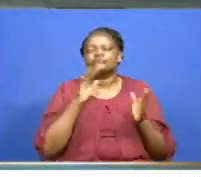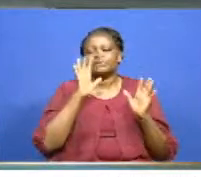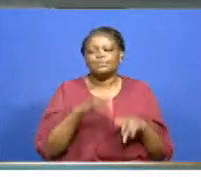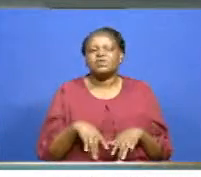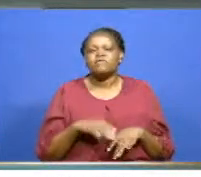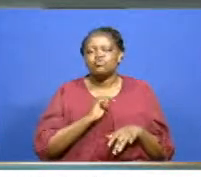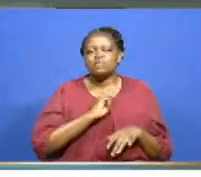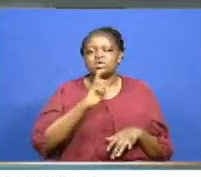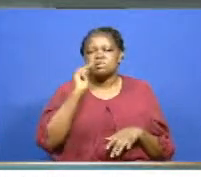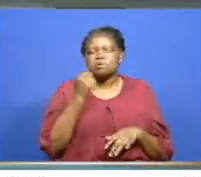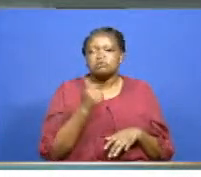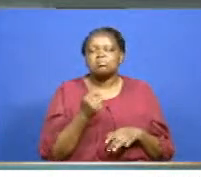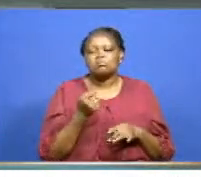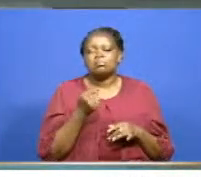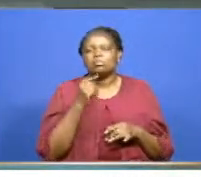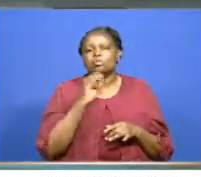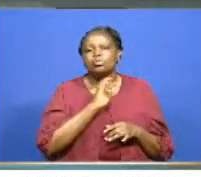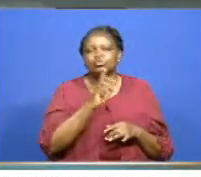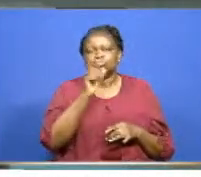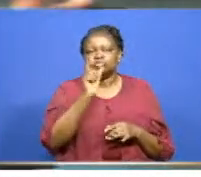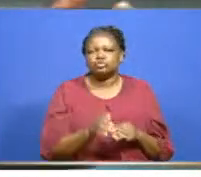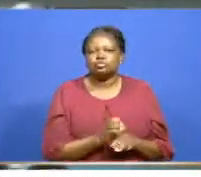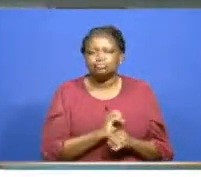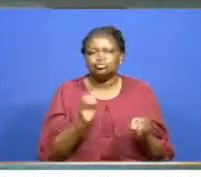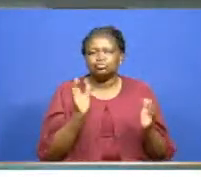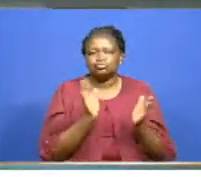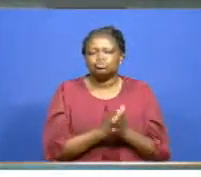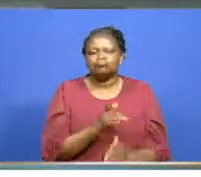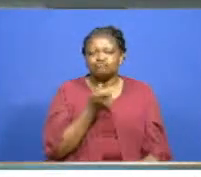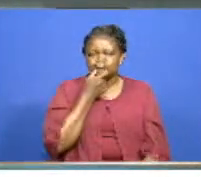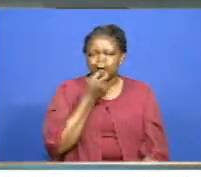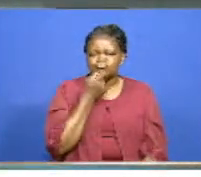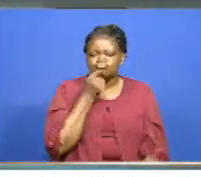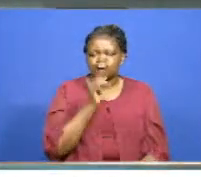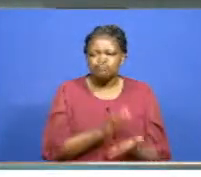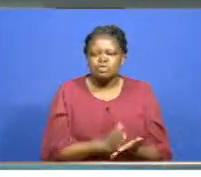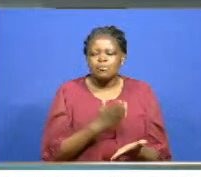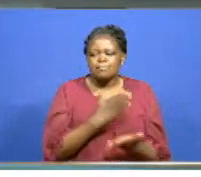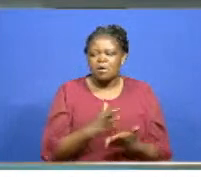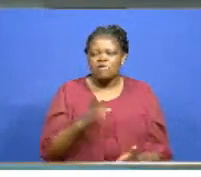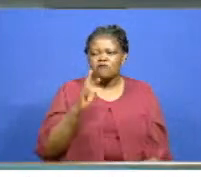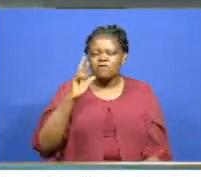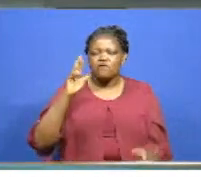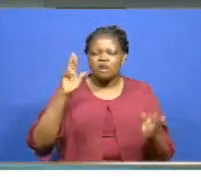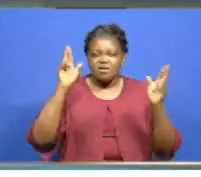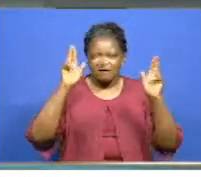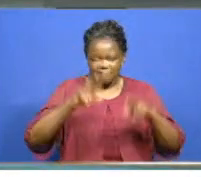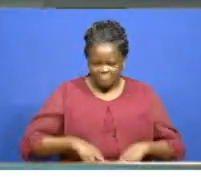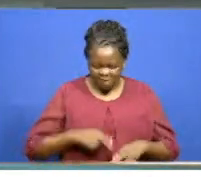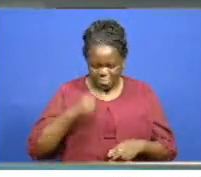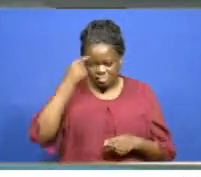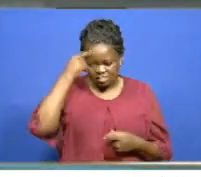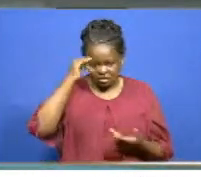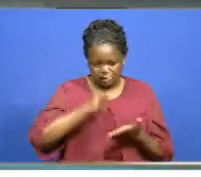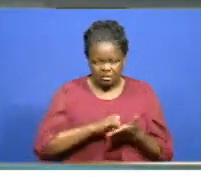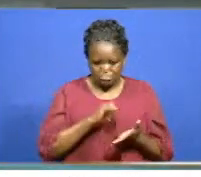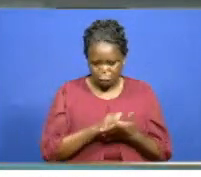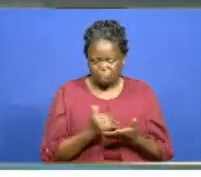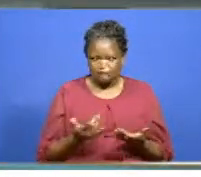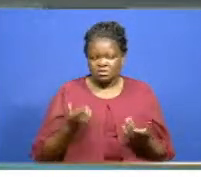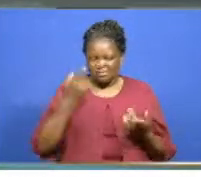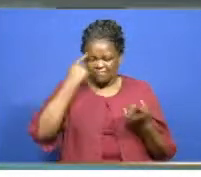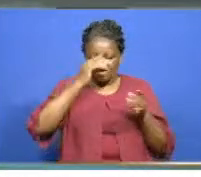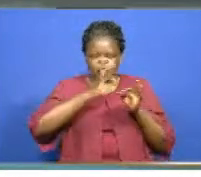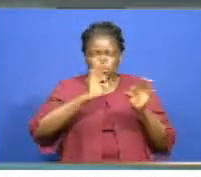and it's not just the Western region, it's Western and Nyanza and even parts of Rift Valley. And I think that for a